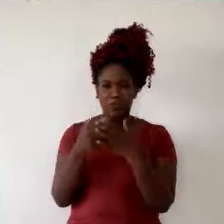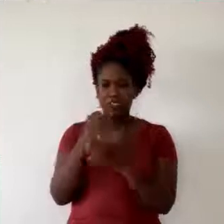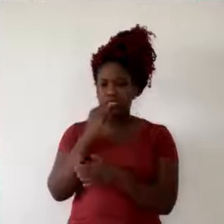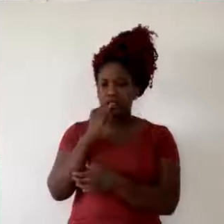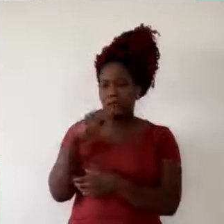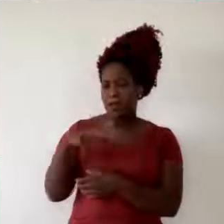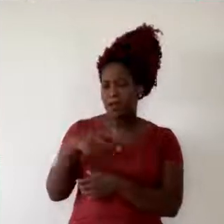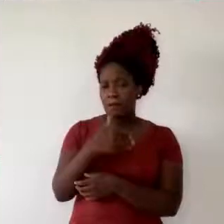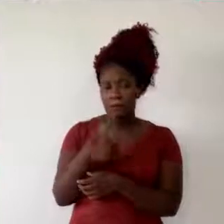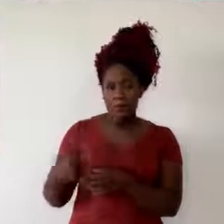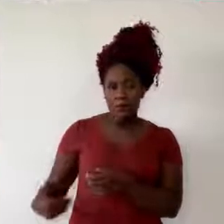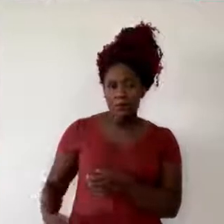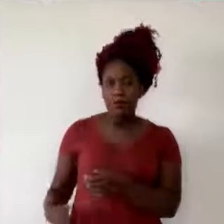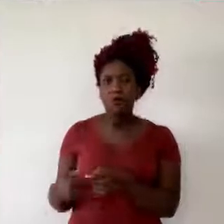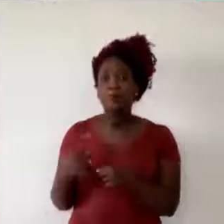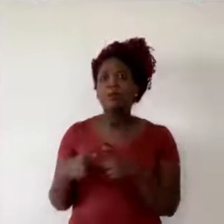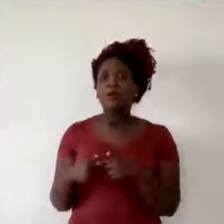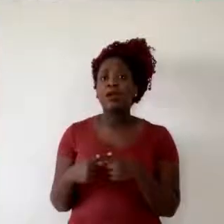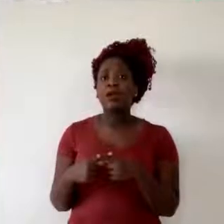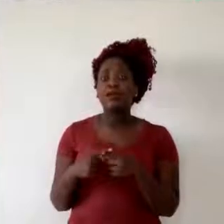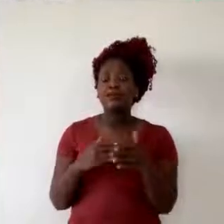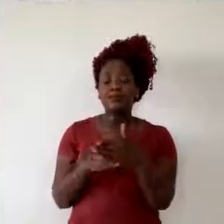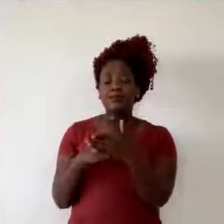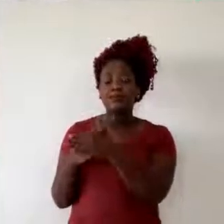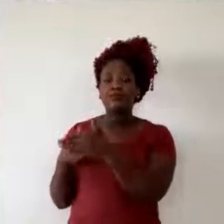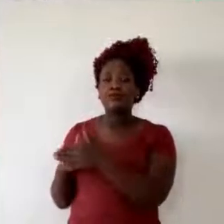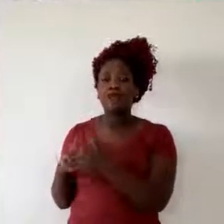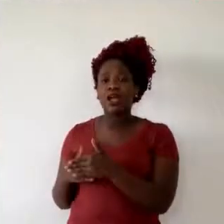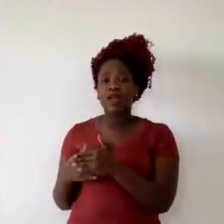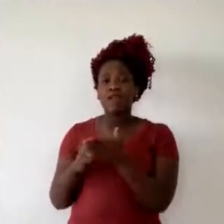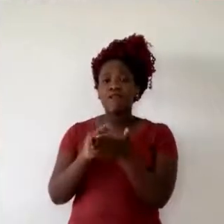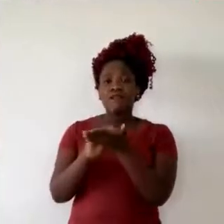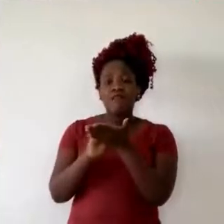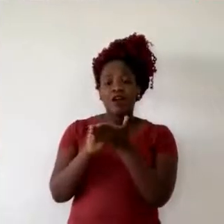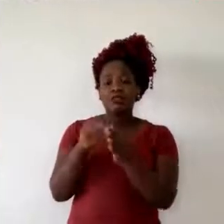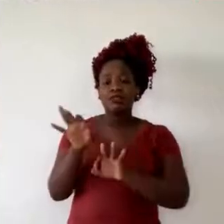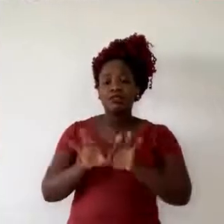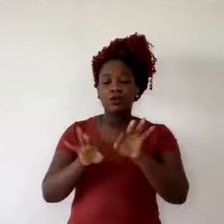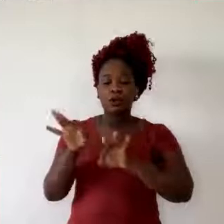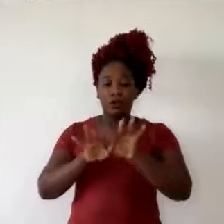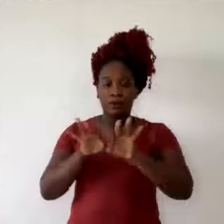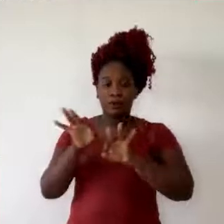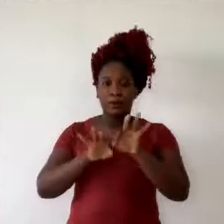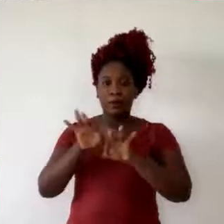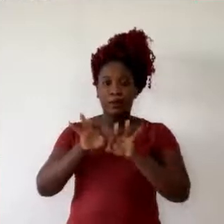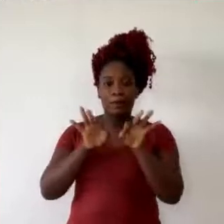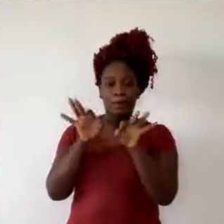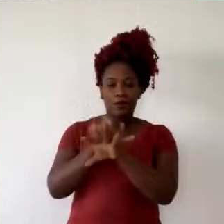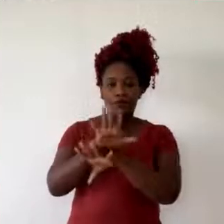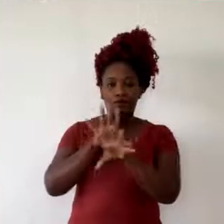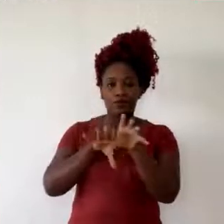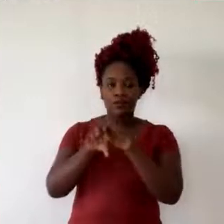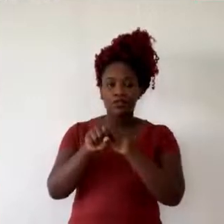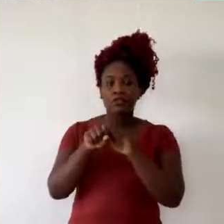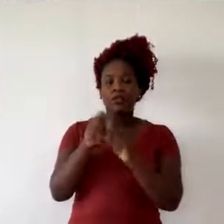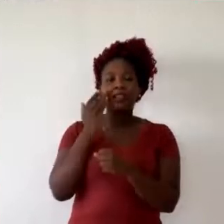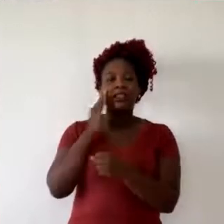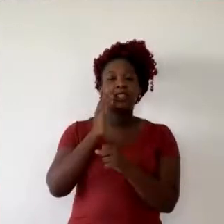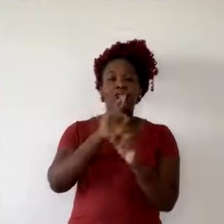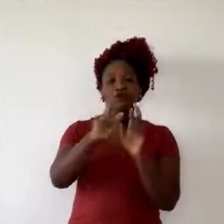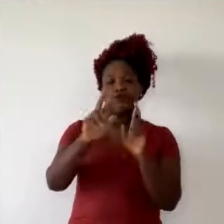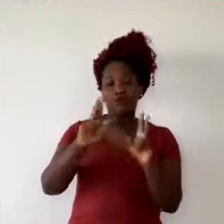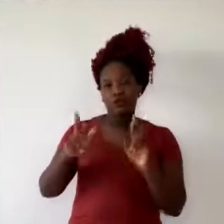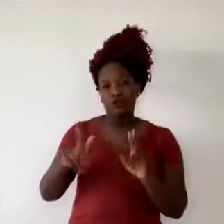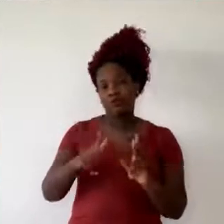services of support. And the third barrier is the lack of preparation to deal with different types